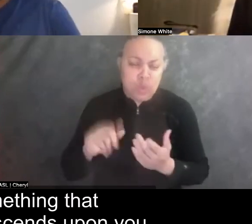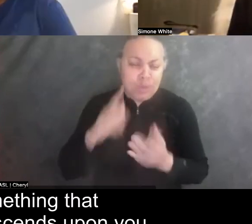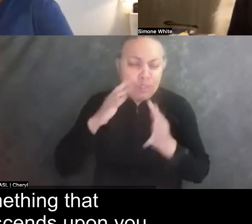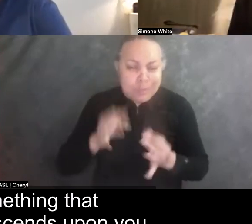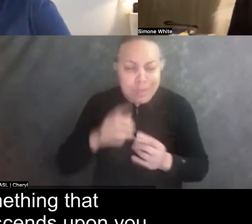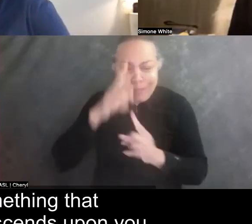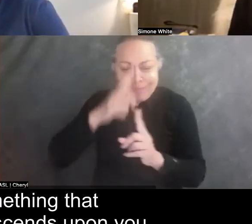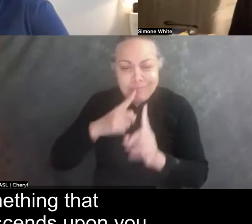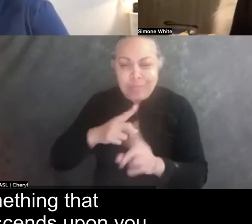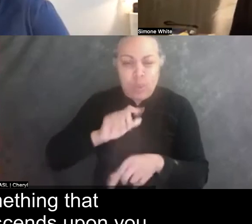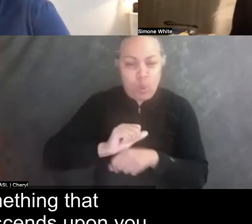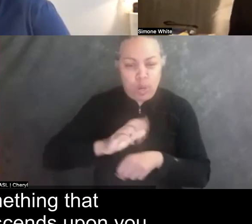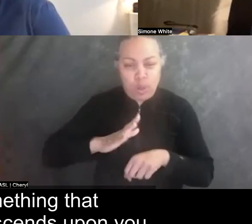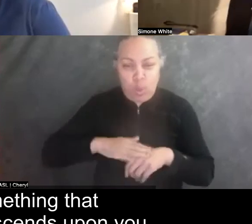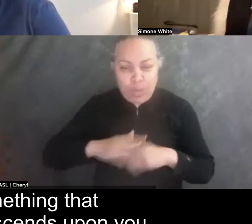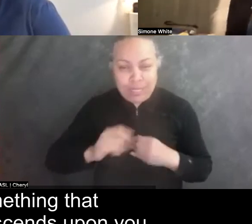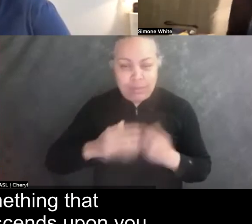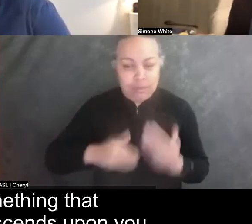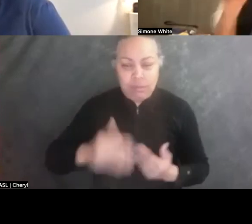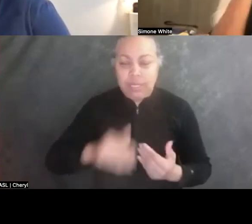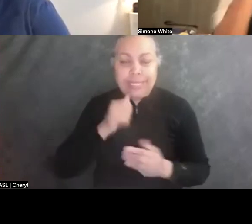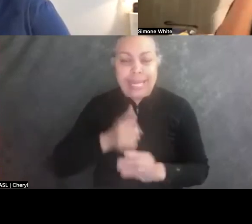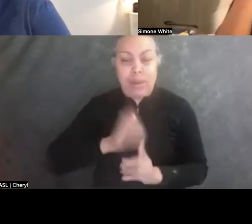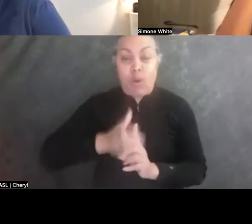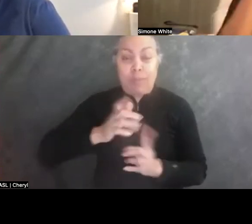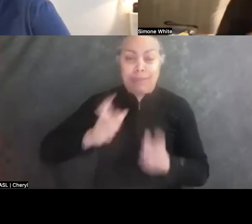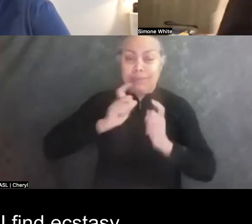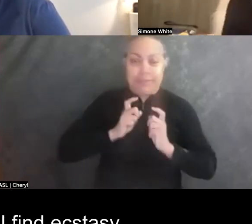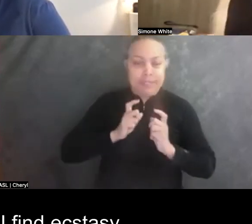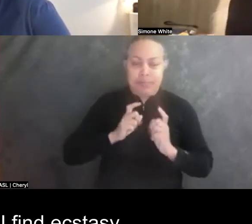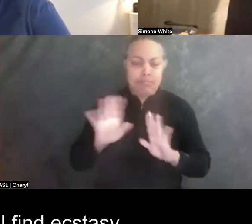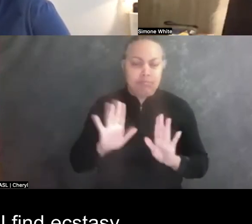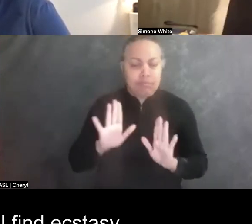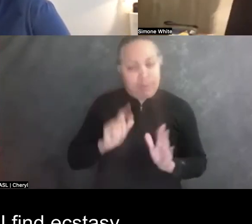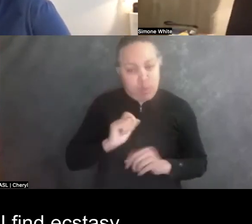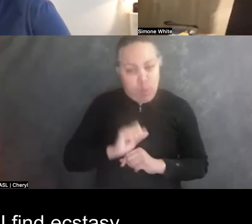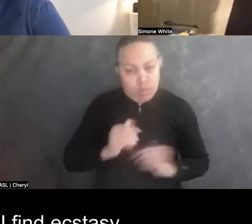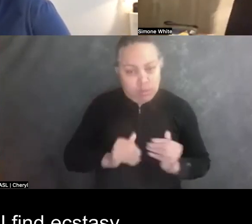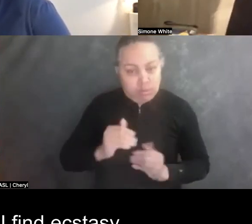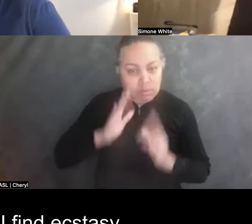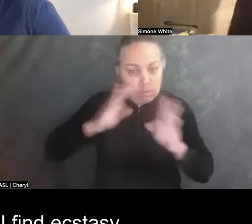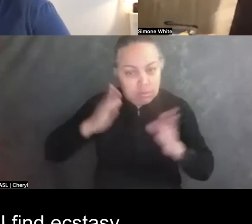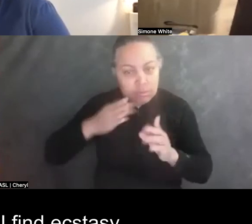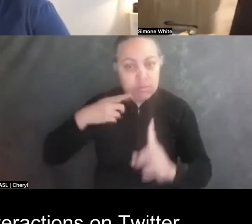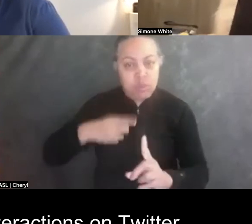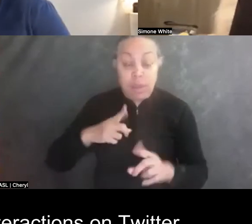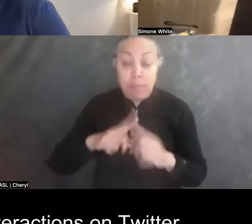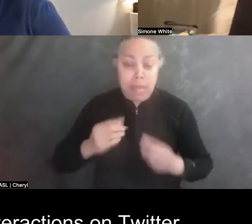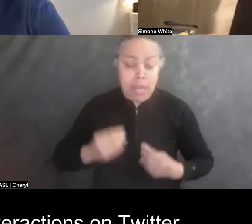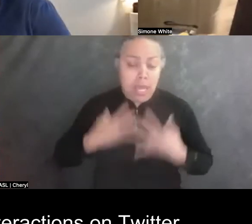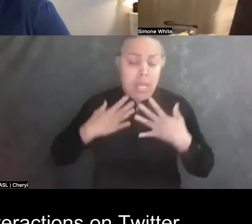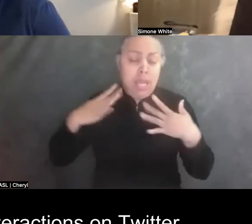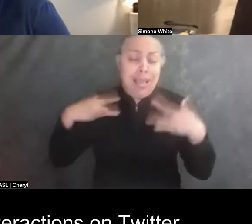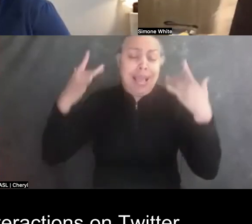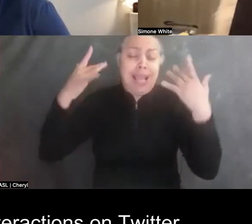it. It's not something that automatically descends upon you. I will say that I find ecstasy in the